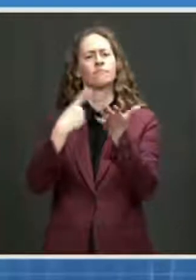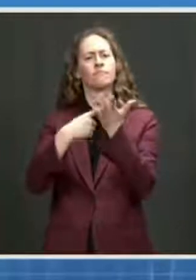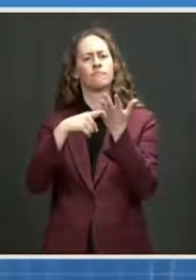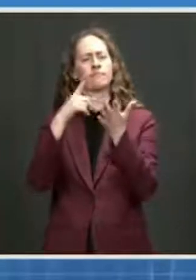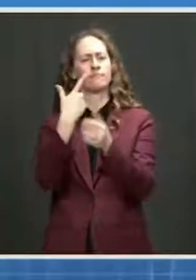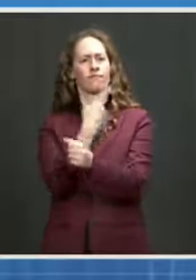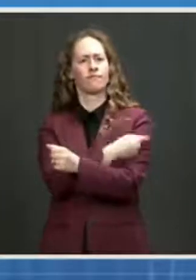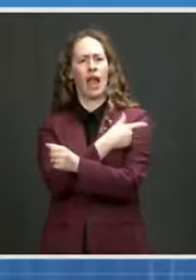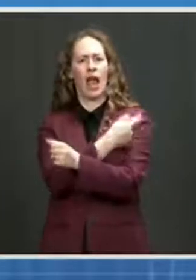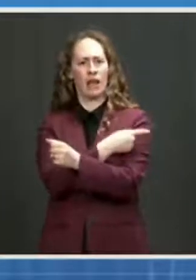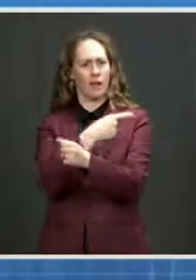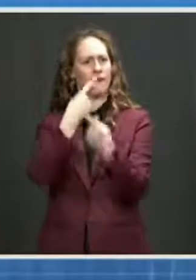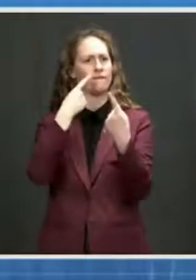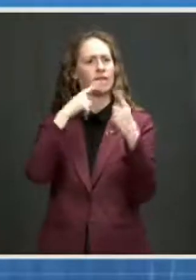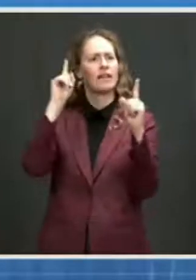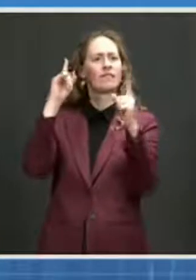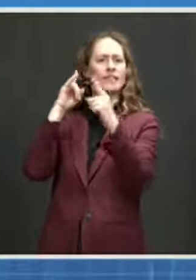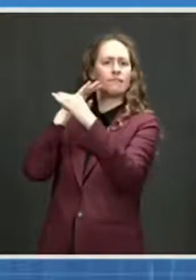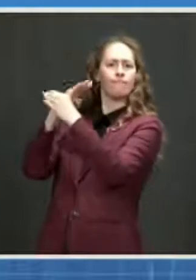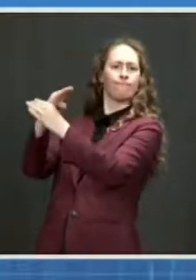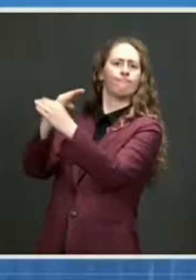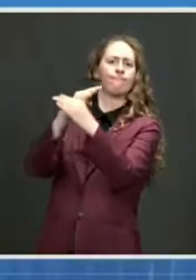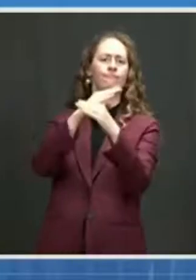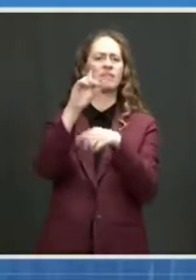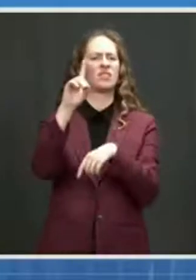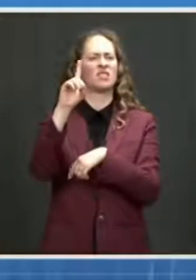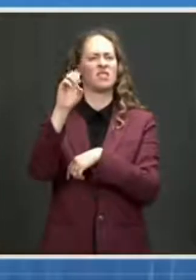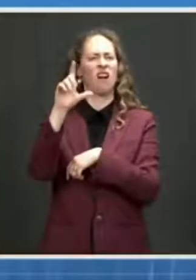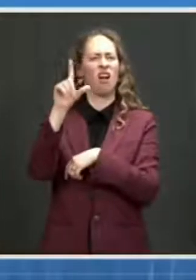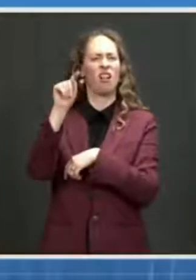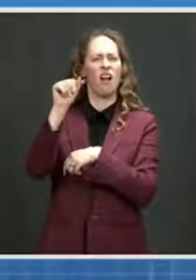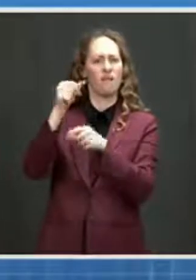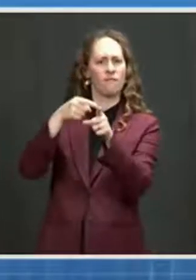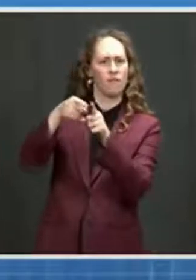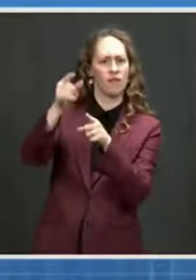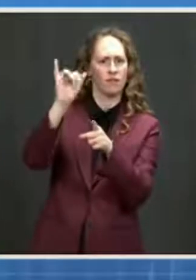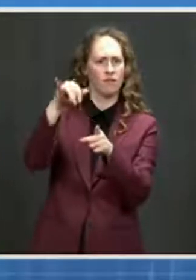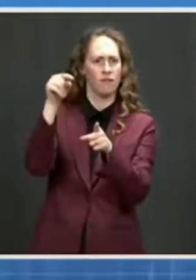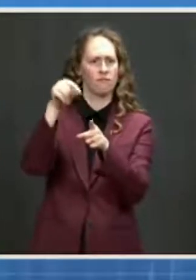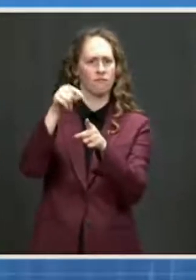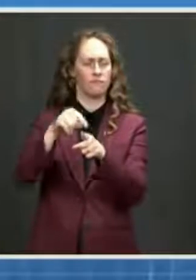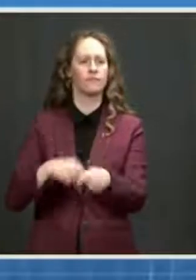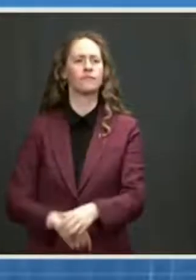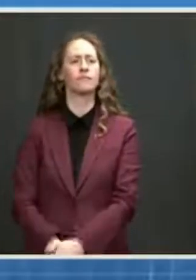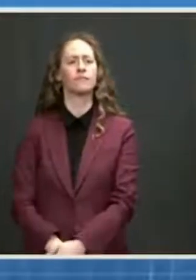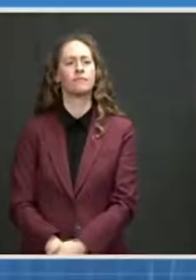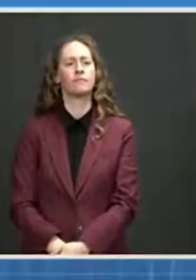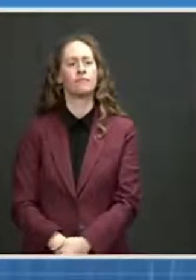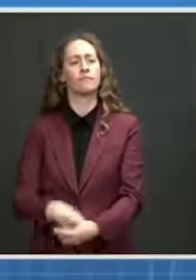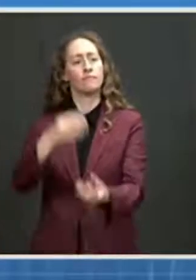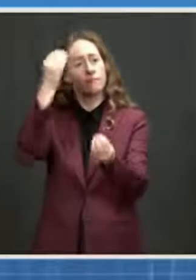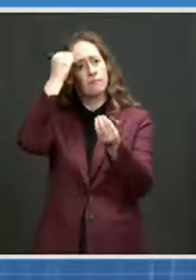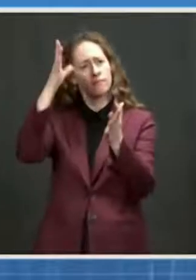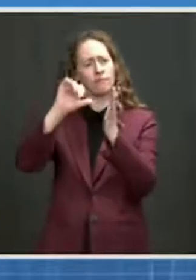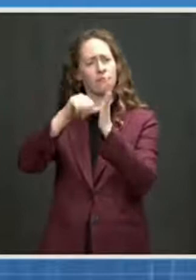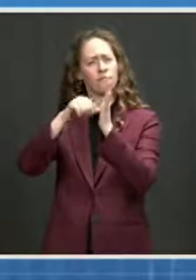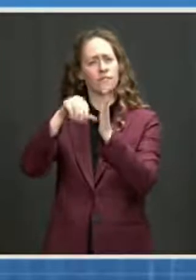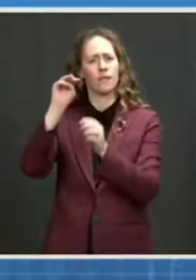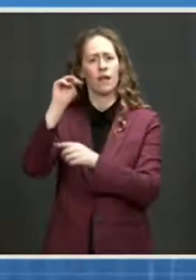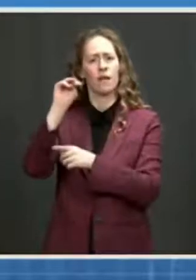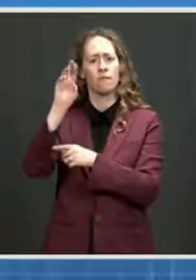variant. Just to reiterate, 2 weeks after the second dose of the mRNA